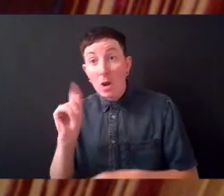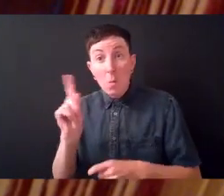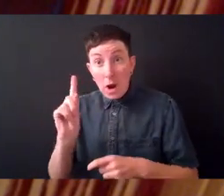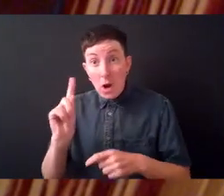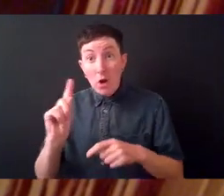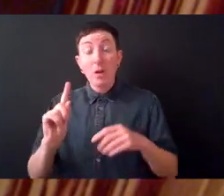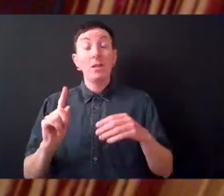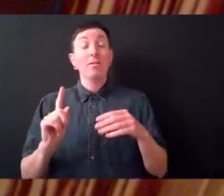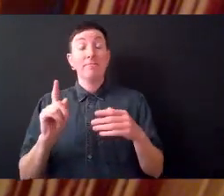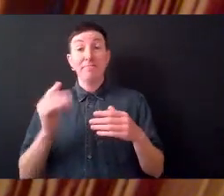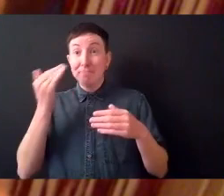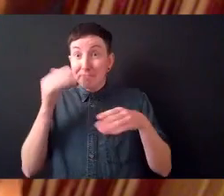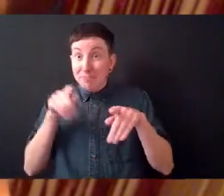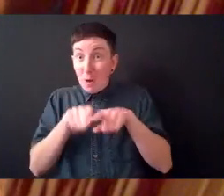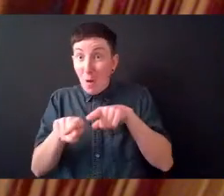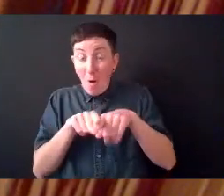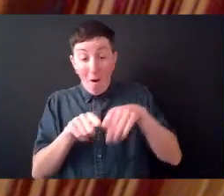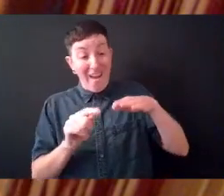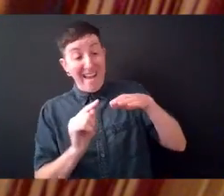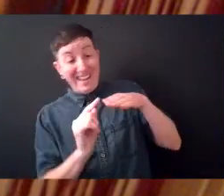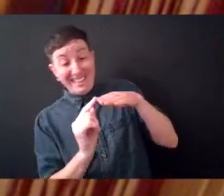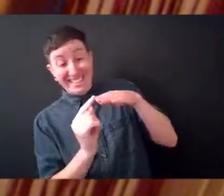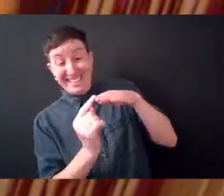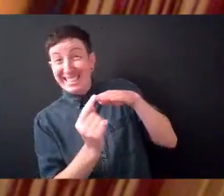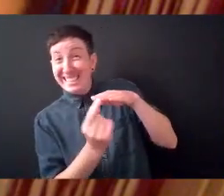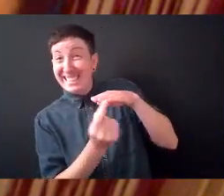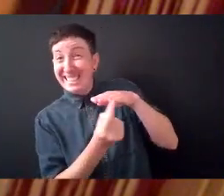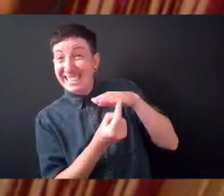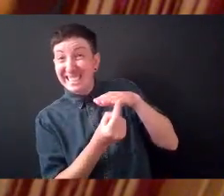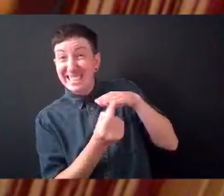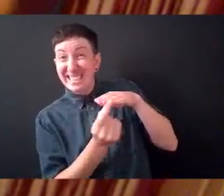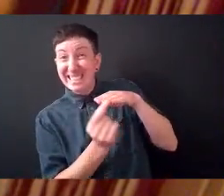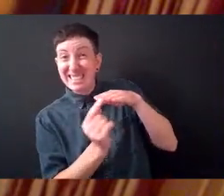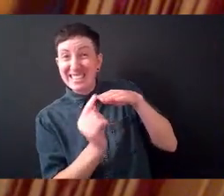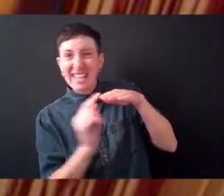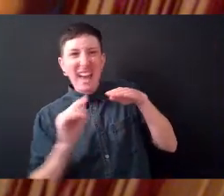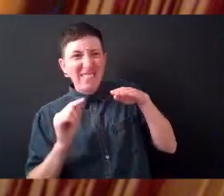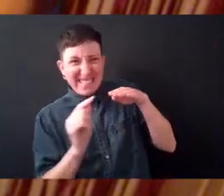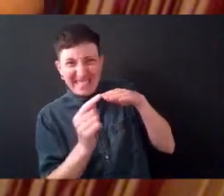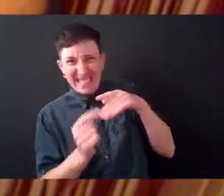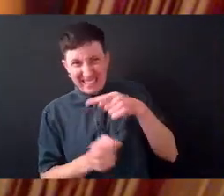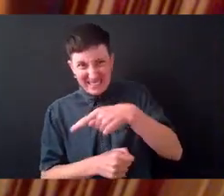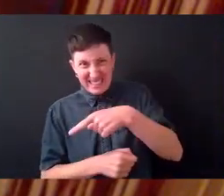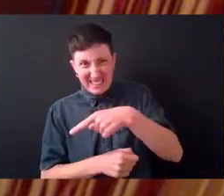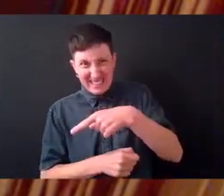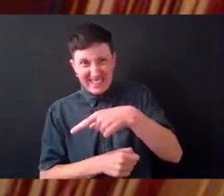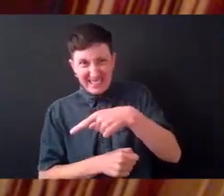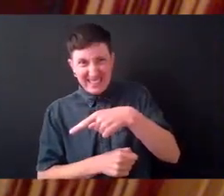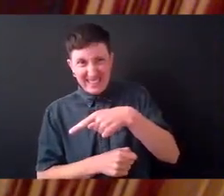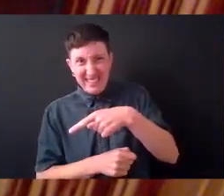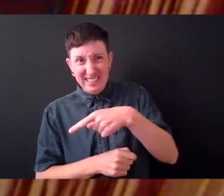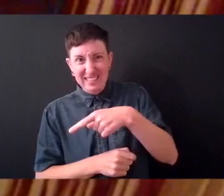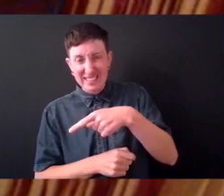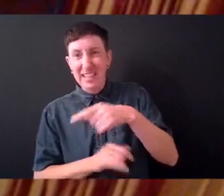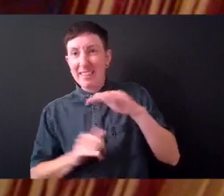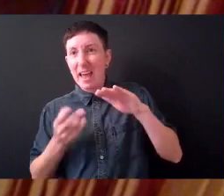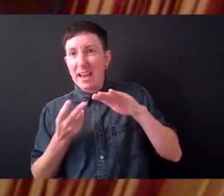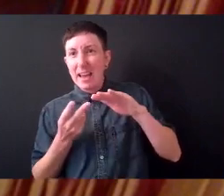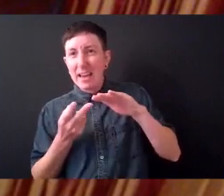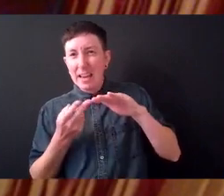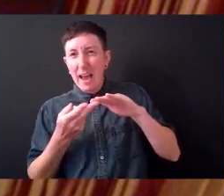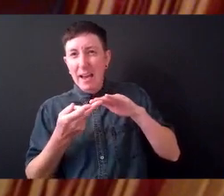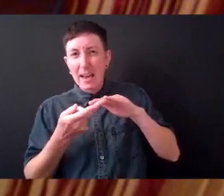there's a little seam right there. That's going to be the back of its mouth.